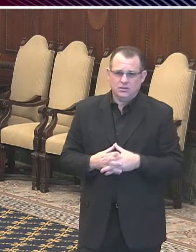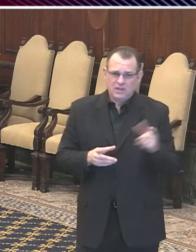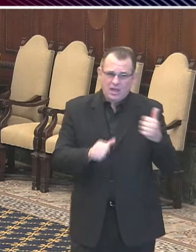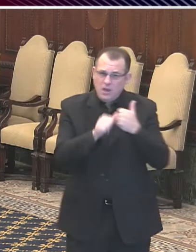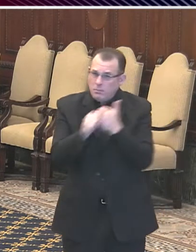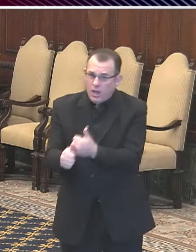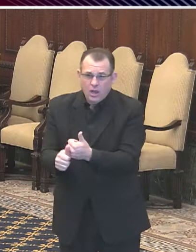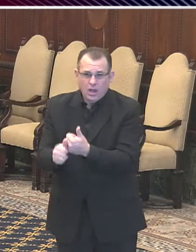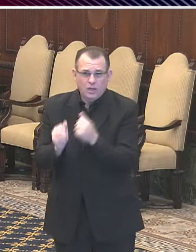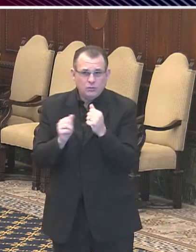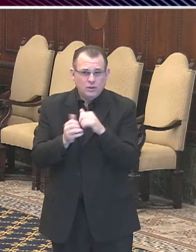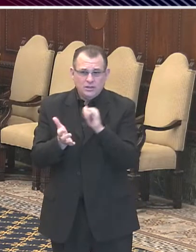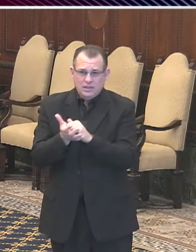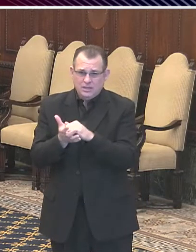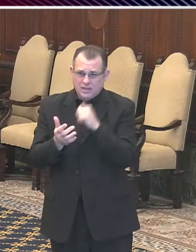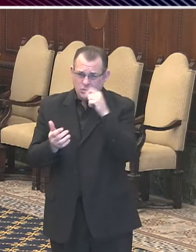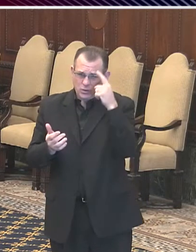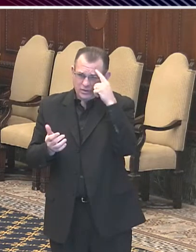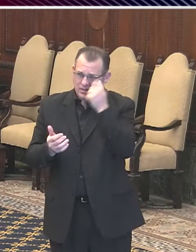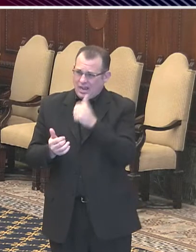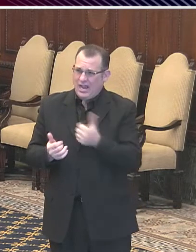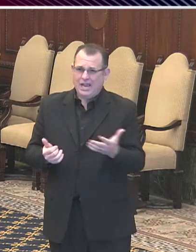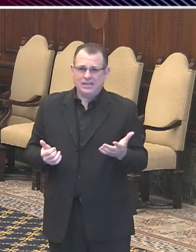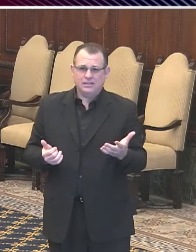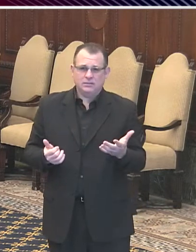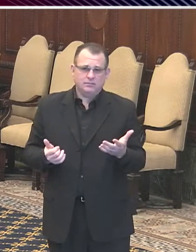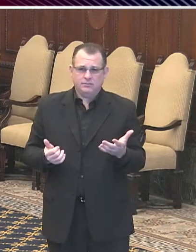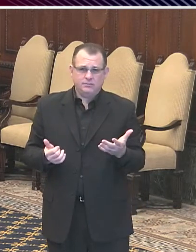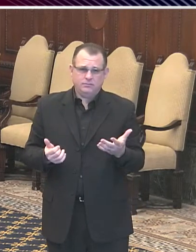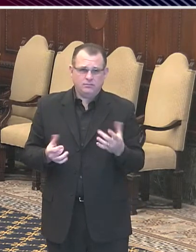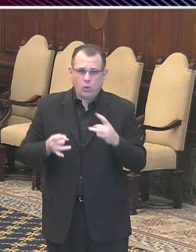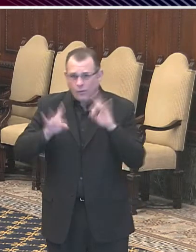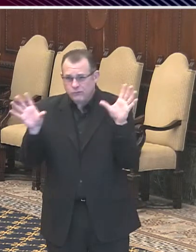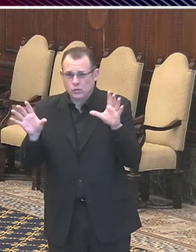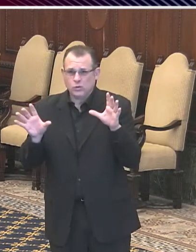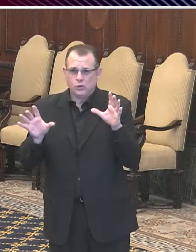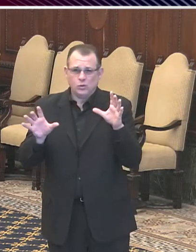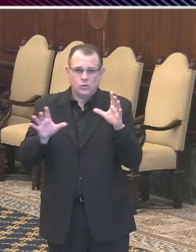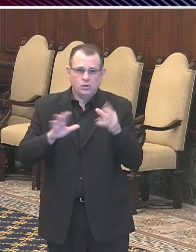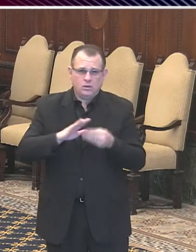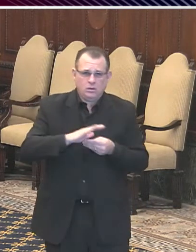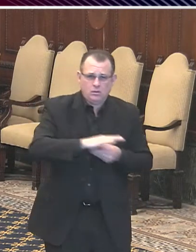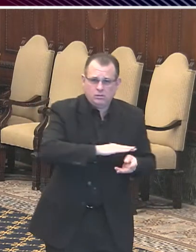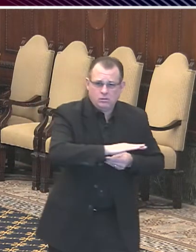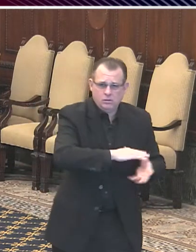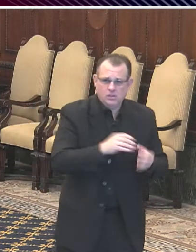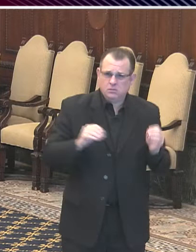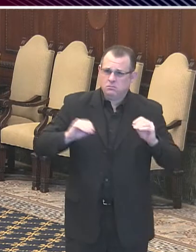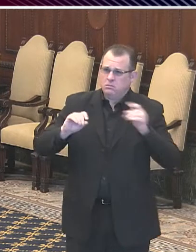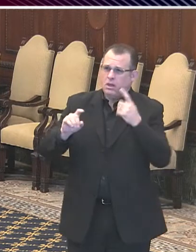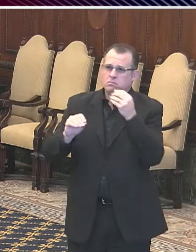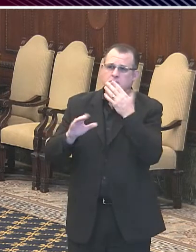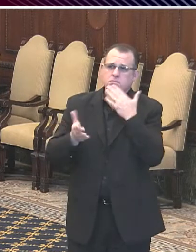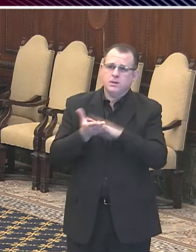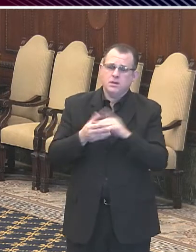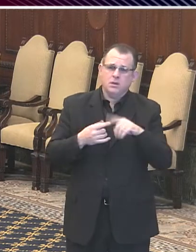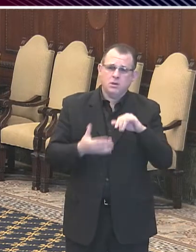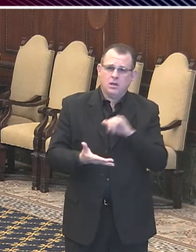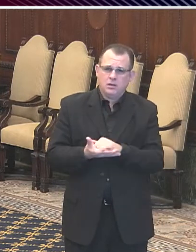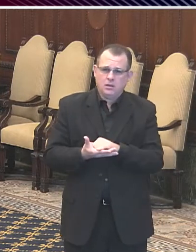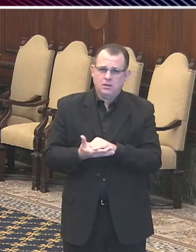there's nothing nefarious around the request by any means. Okay, second question